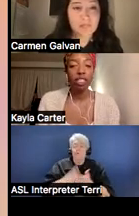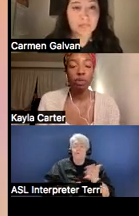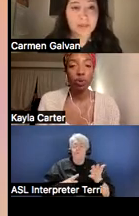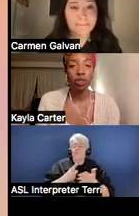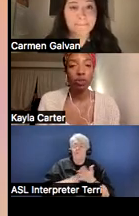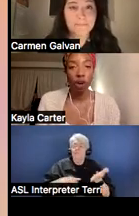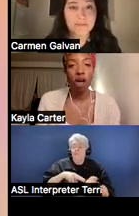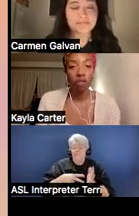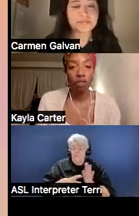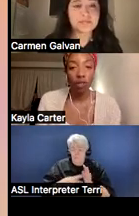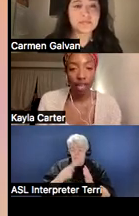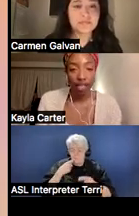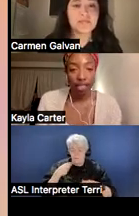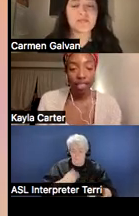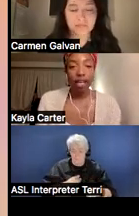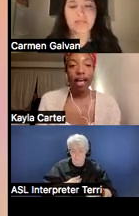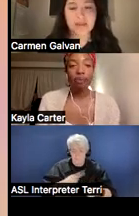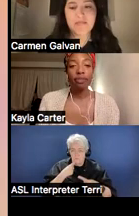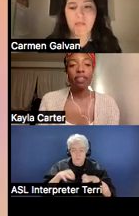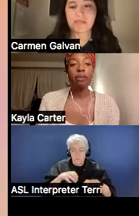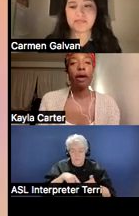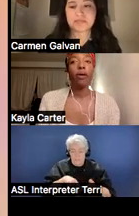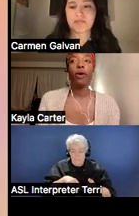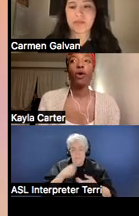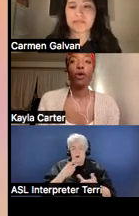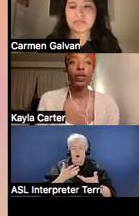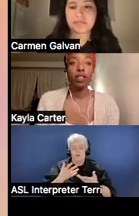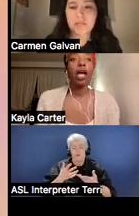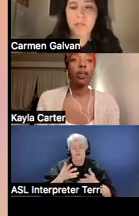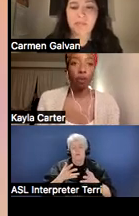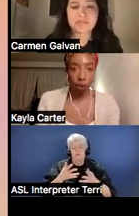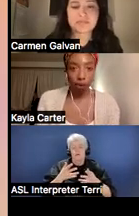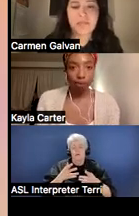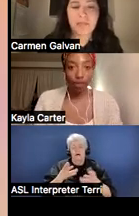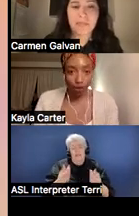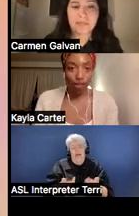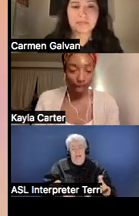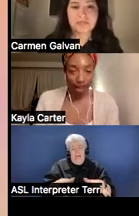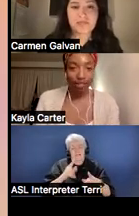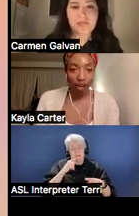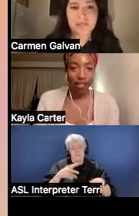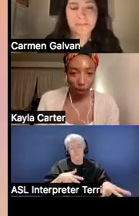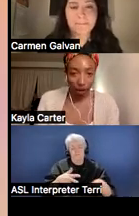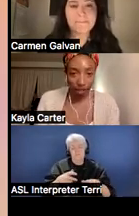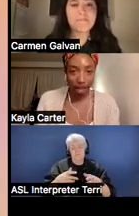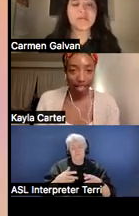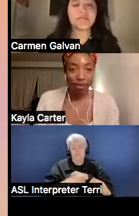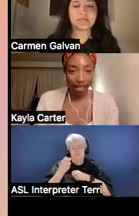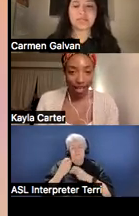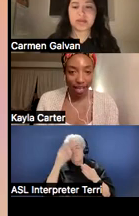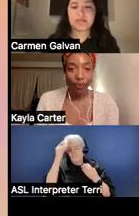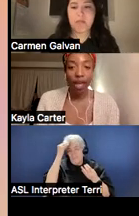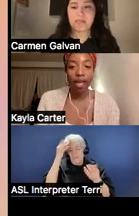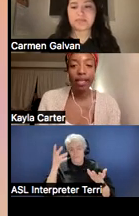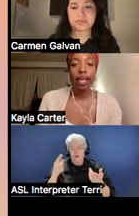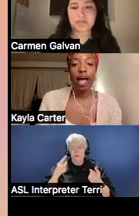mean for us to be doing this work on stolen land? Think about who was not in the room and just know that that is very deliberate